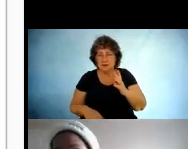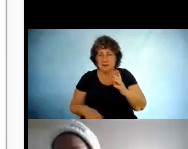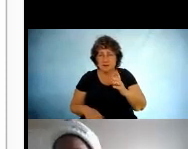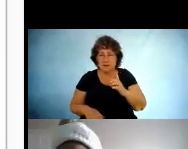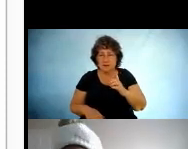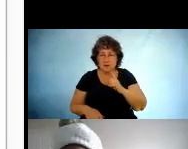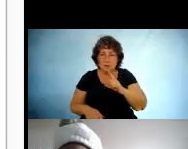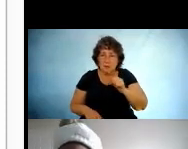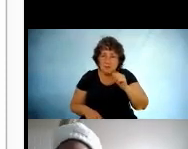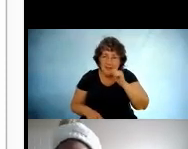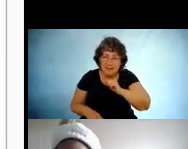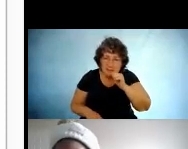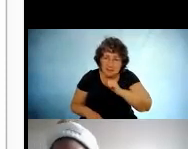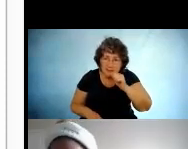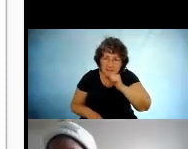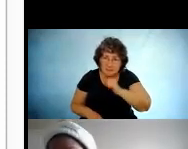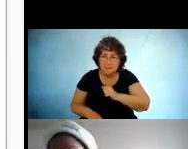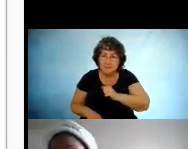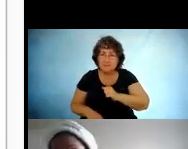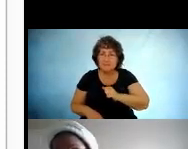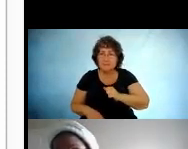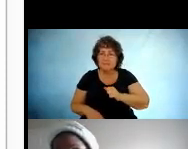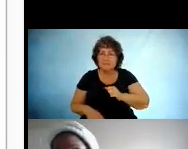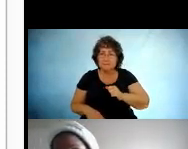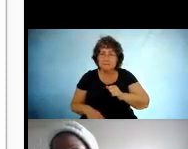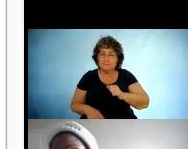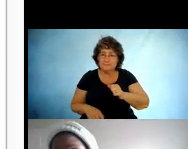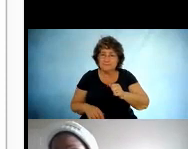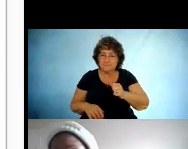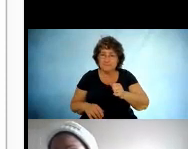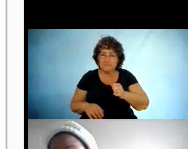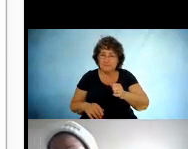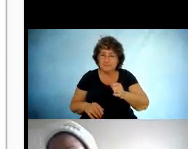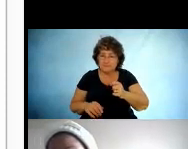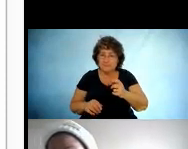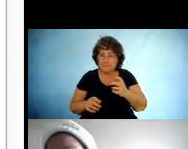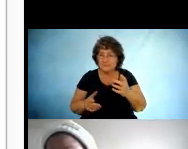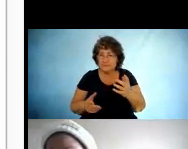appreciated when we you or catch for you guys.